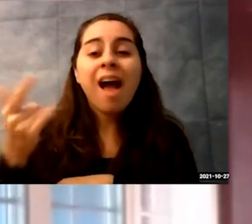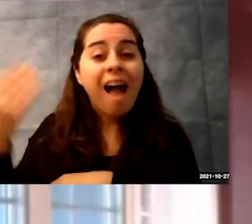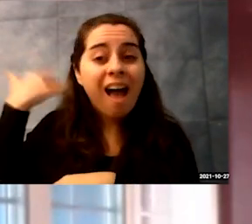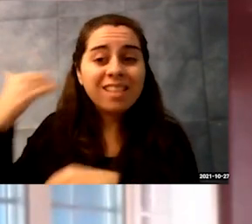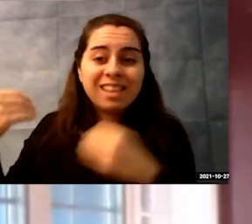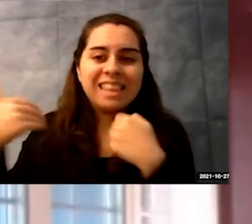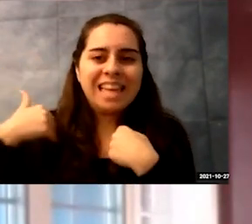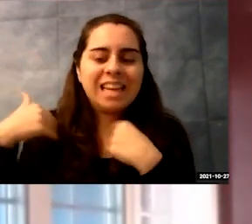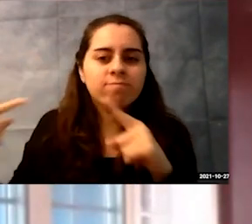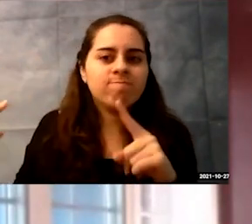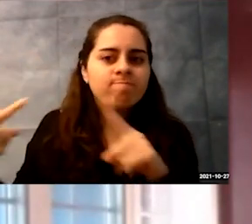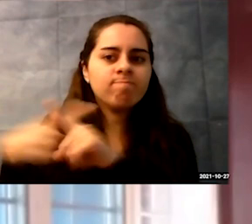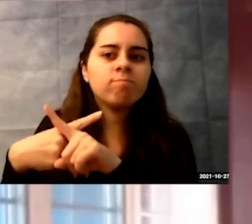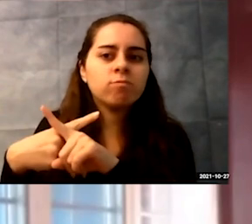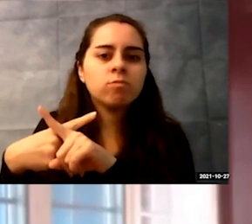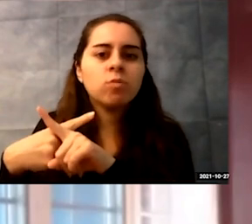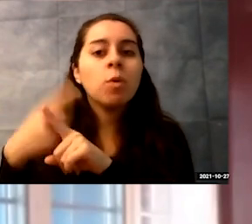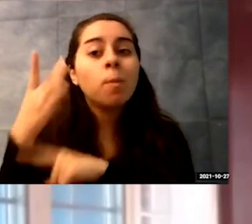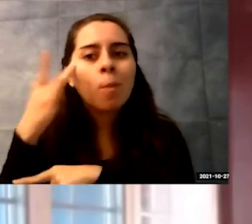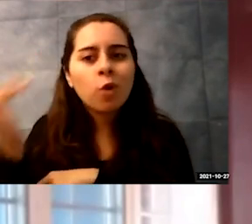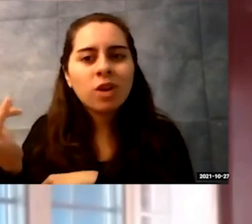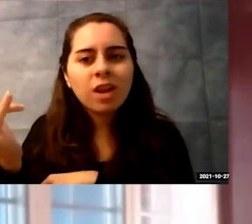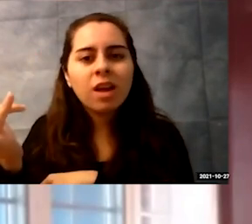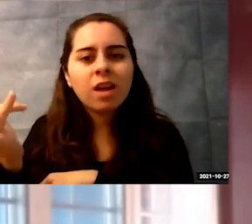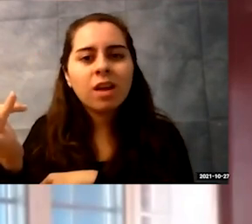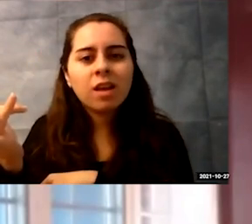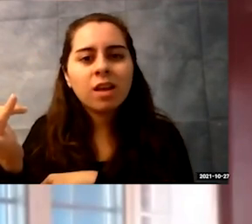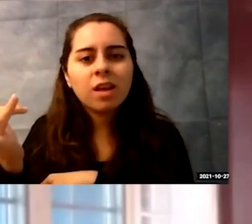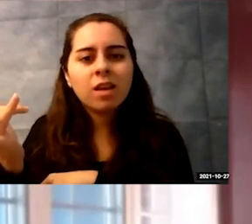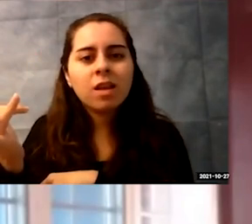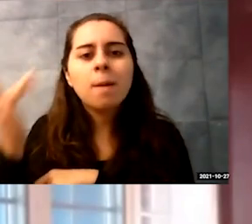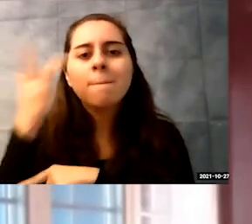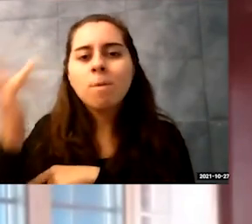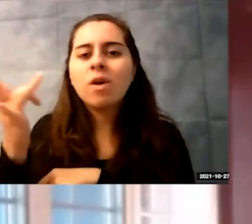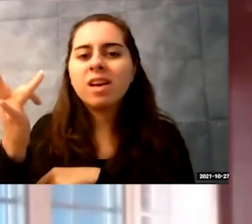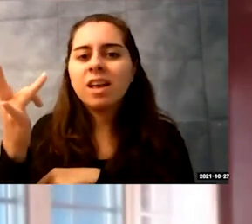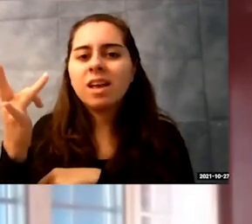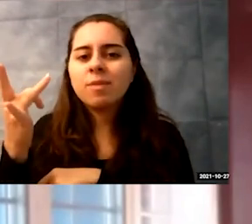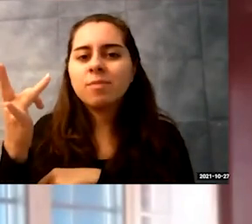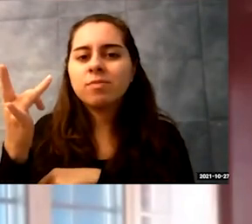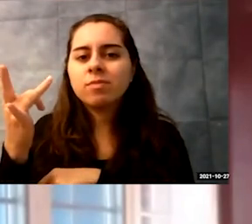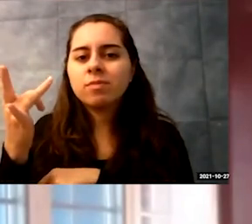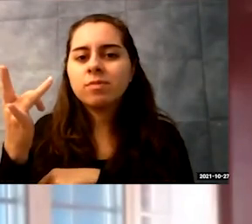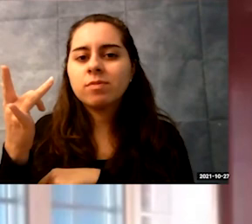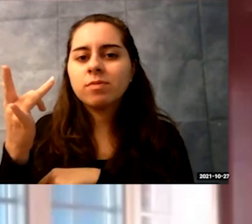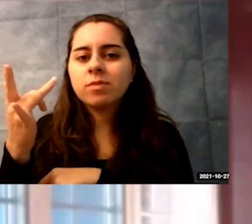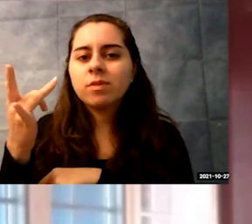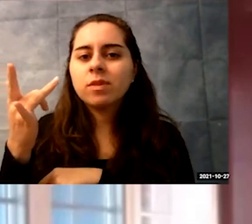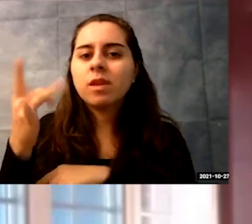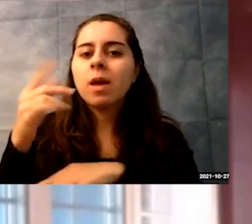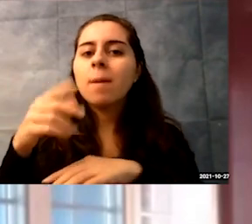were somewhat a result of some of those prejudices that existed, especially